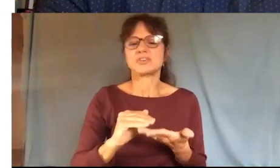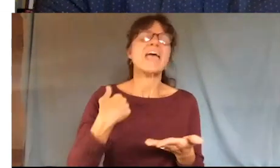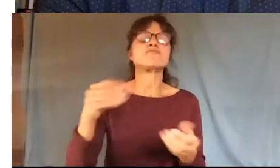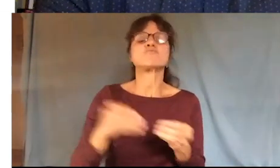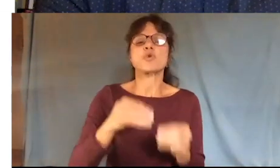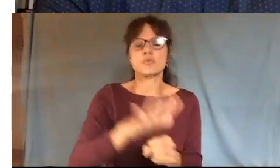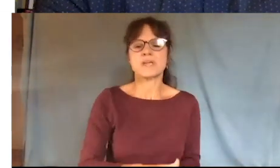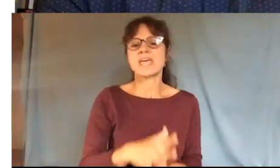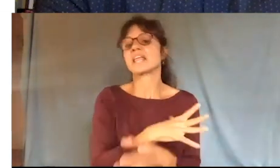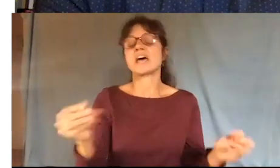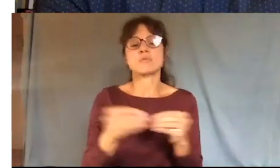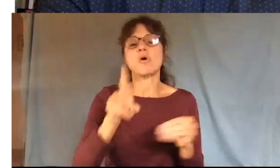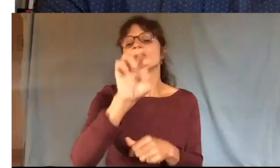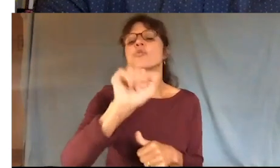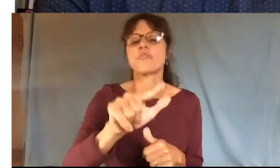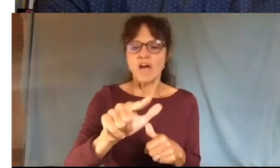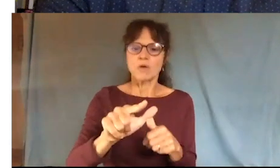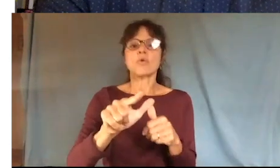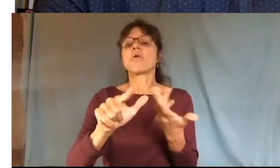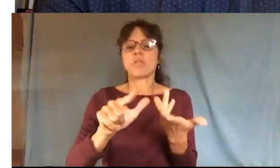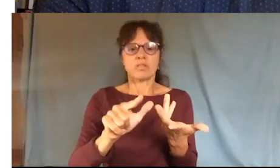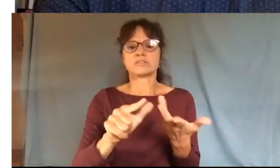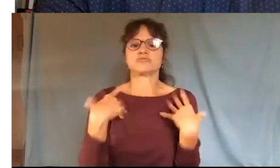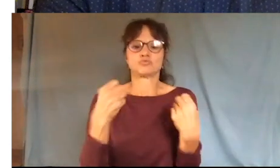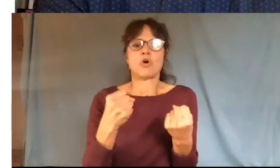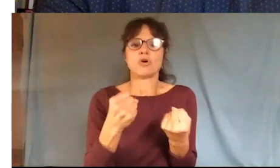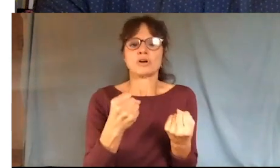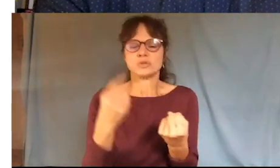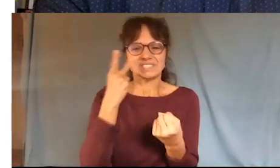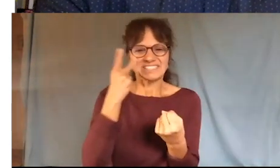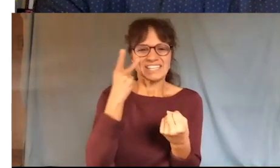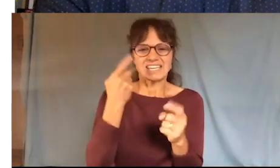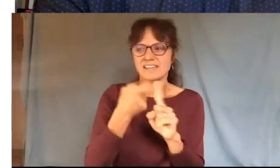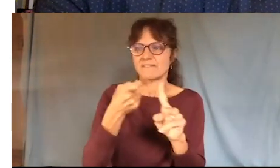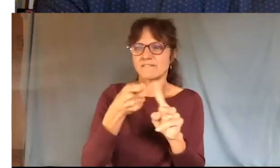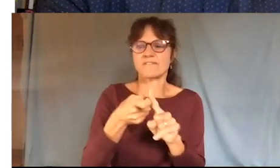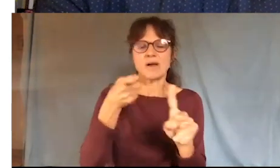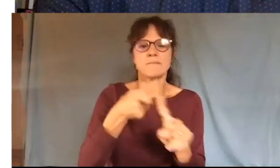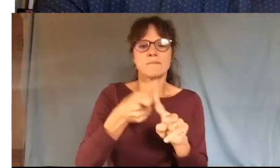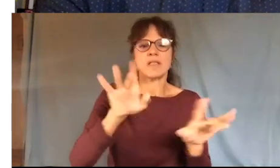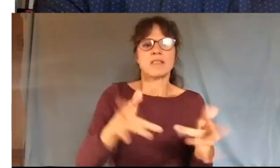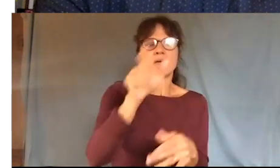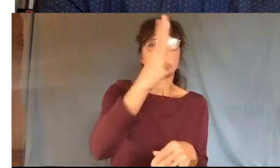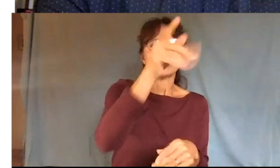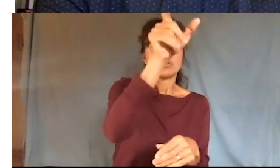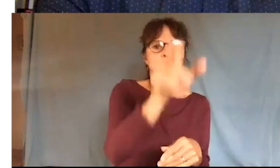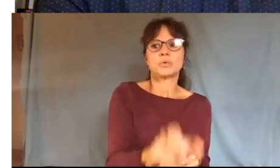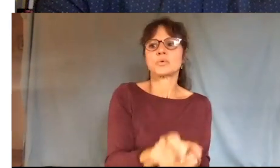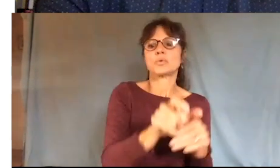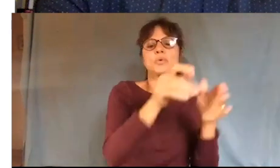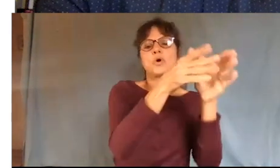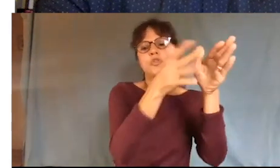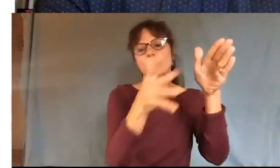mean viral load. That's exactly what they found in a study to the left. As the bars go from light blue all the way to dark blue, and dark blue is